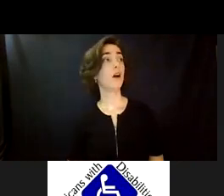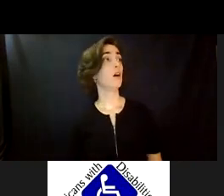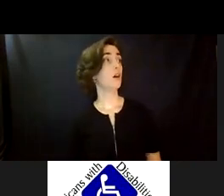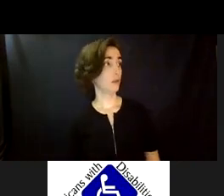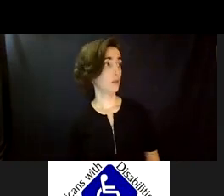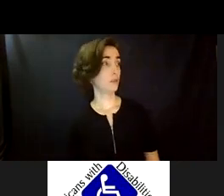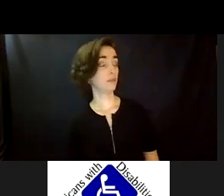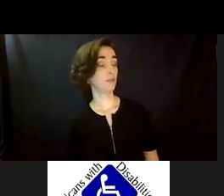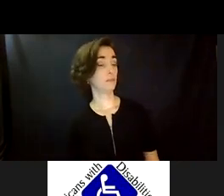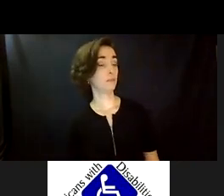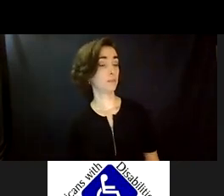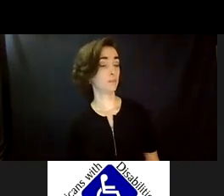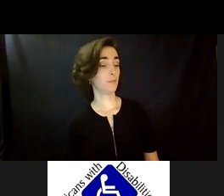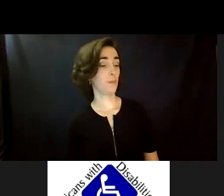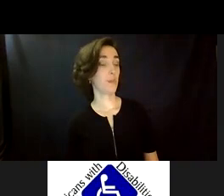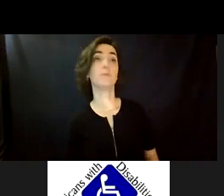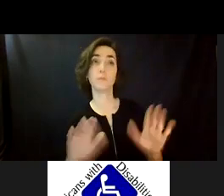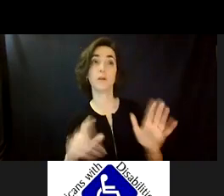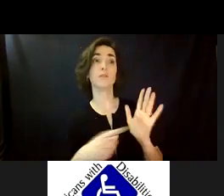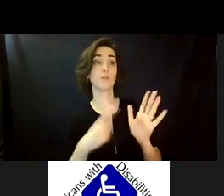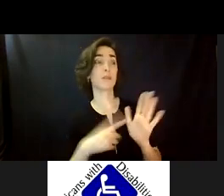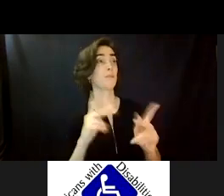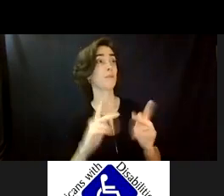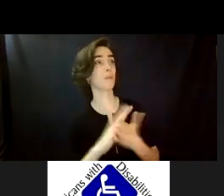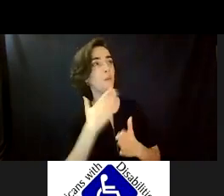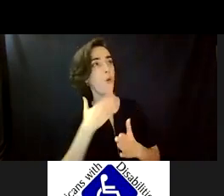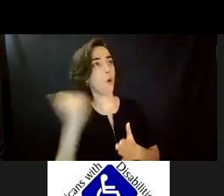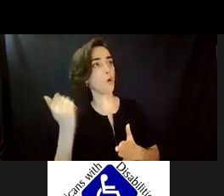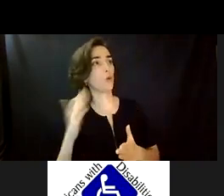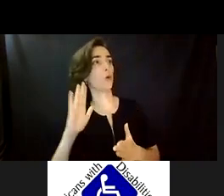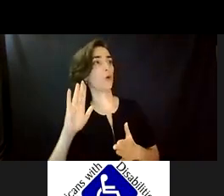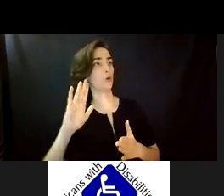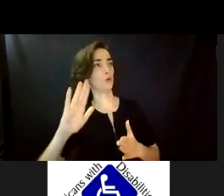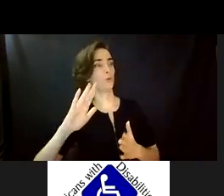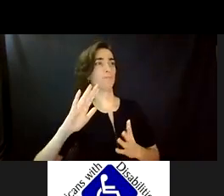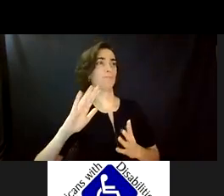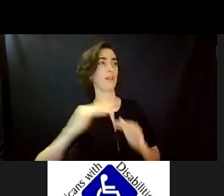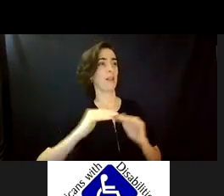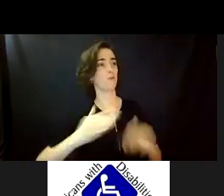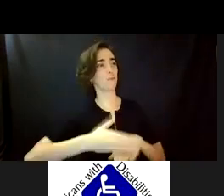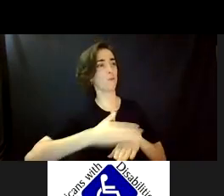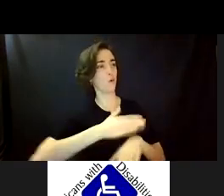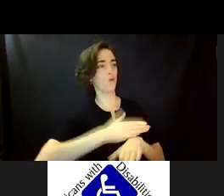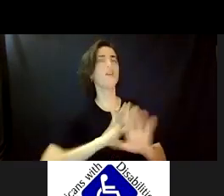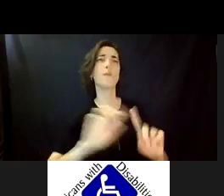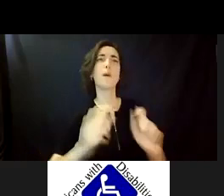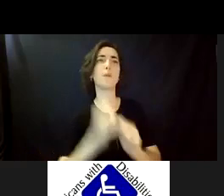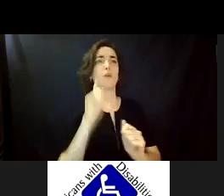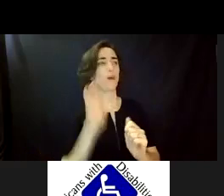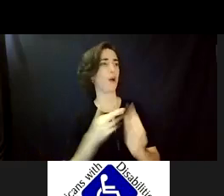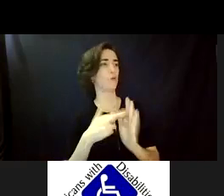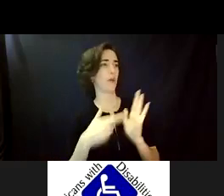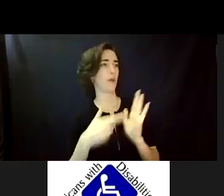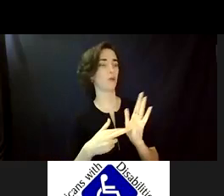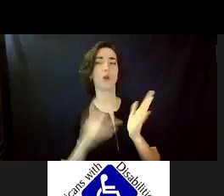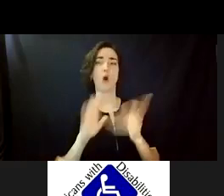Achievement levels, they do improve as one gets older. It's mostly for our records. We require all documentation has to be within 3 years, and